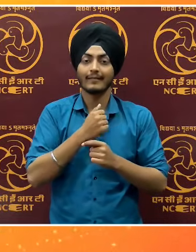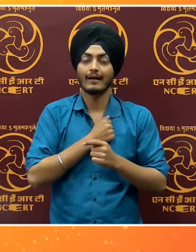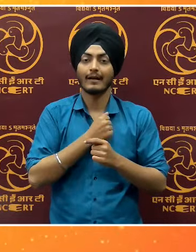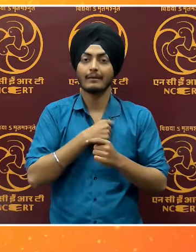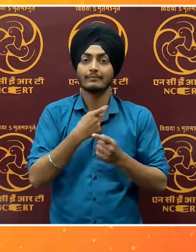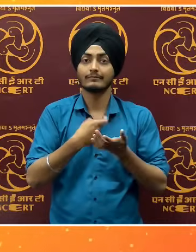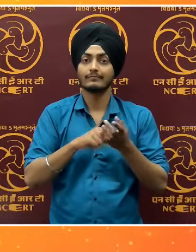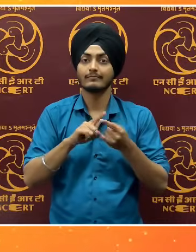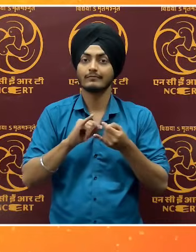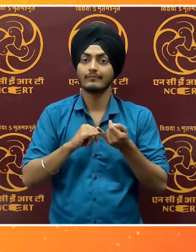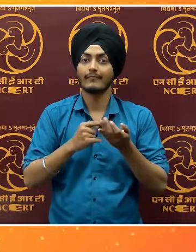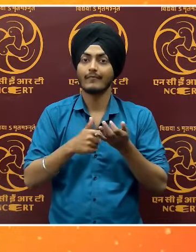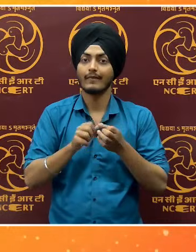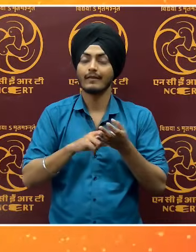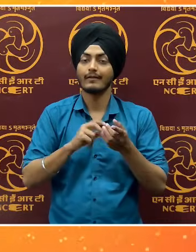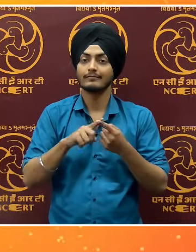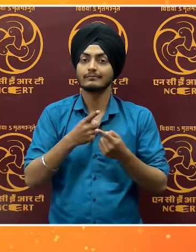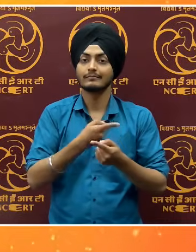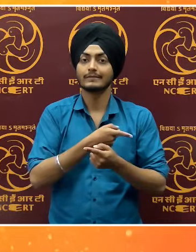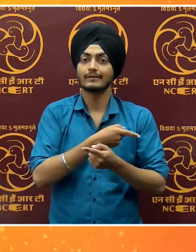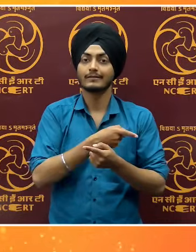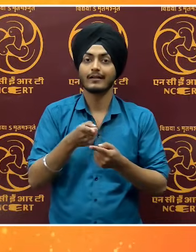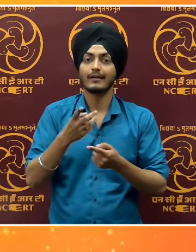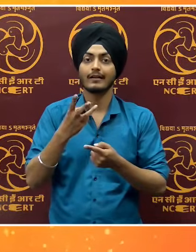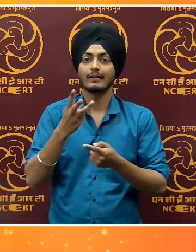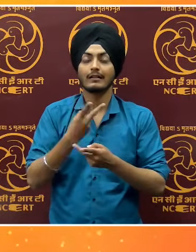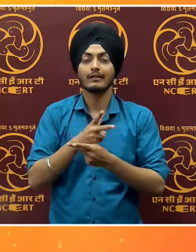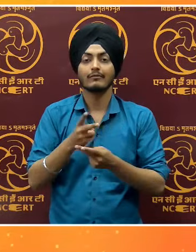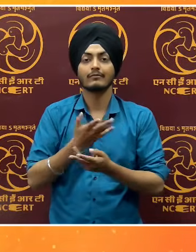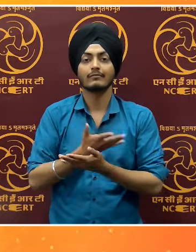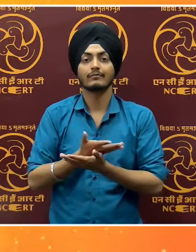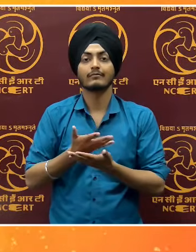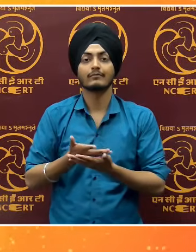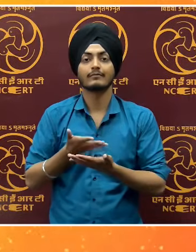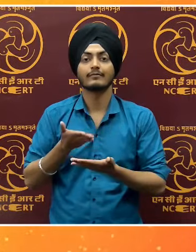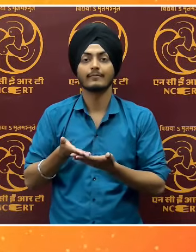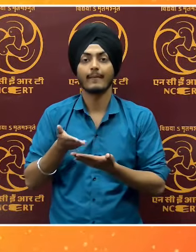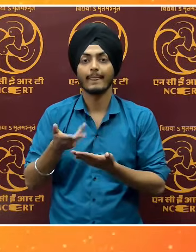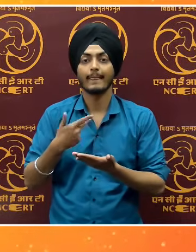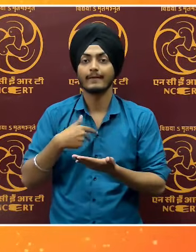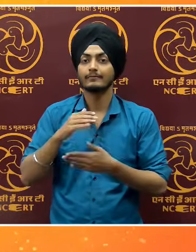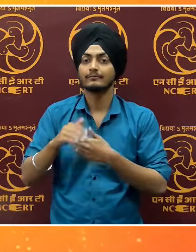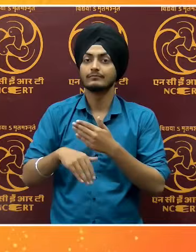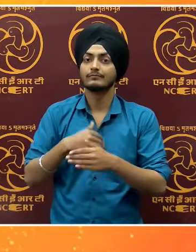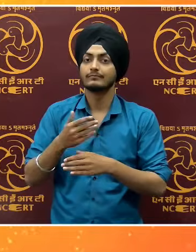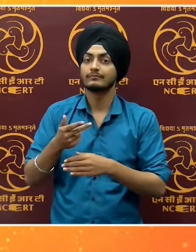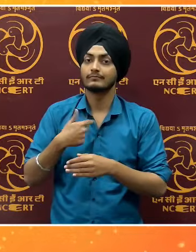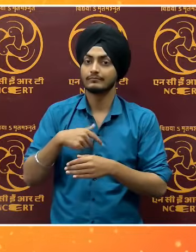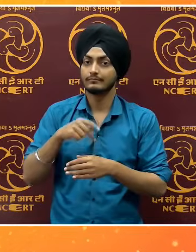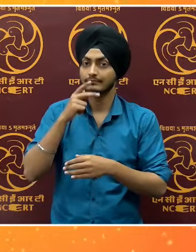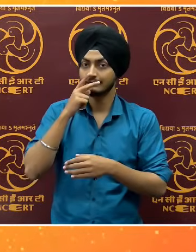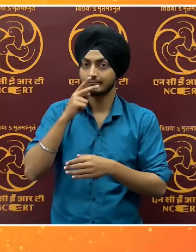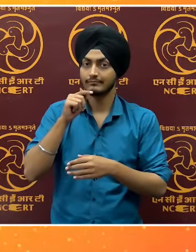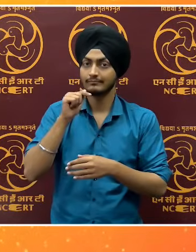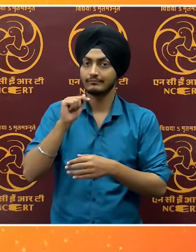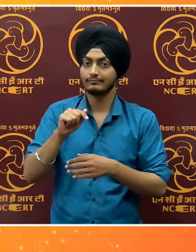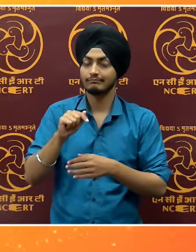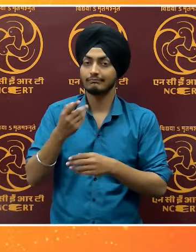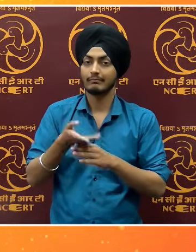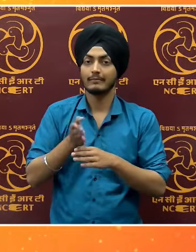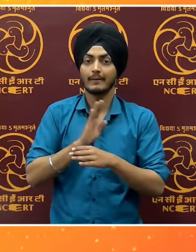resistance of these three materials. For the first material, we can directly write rho into L by A as I explained in the previous